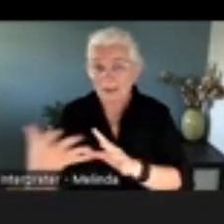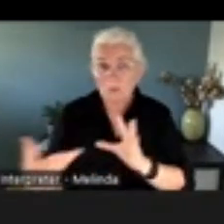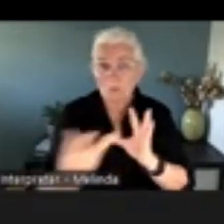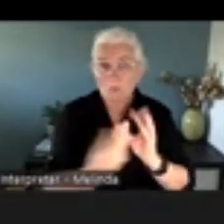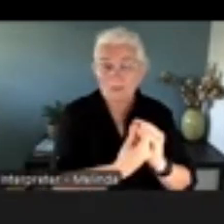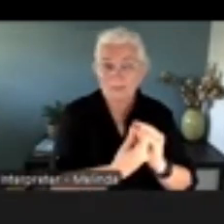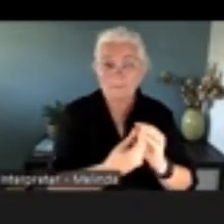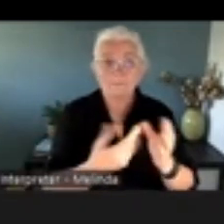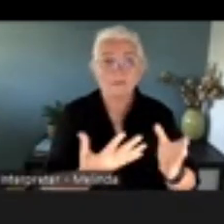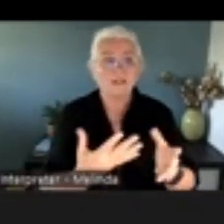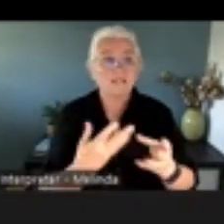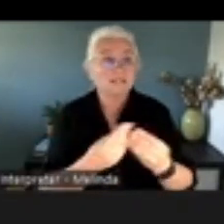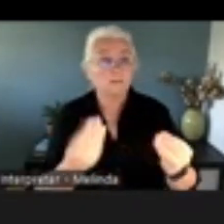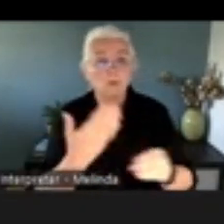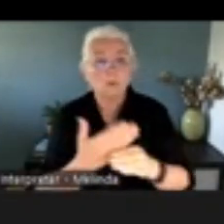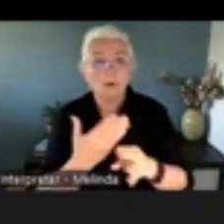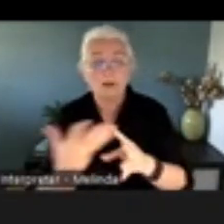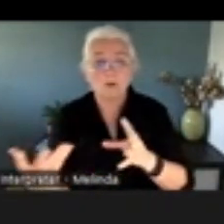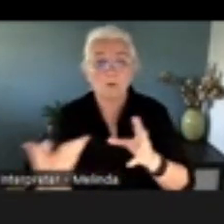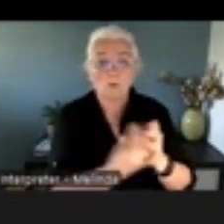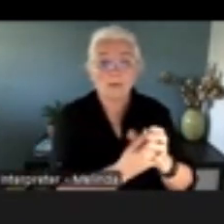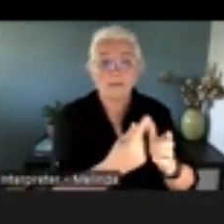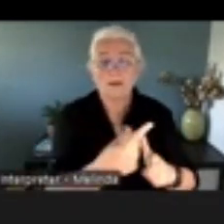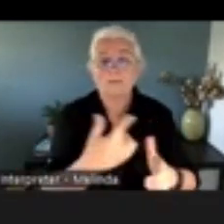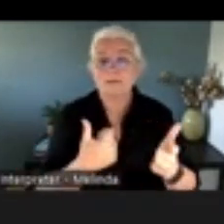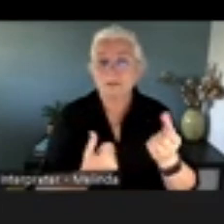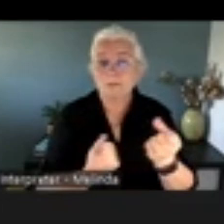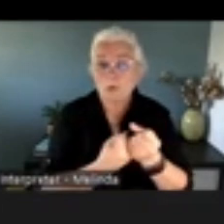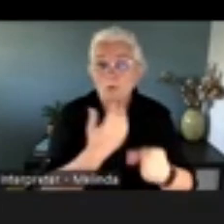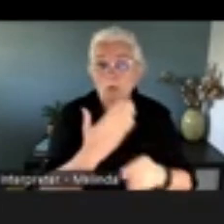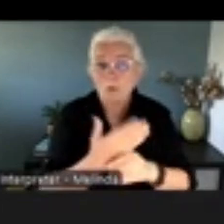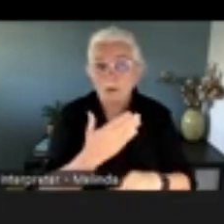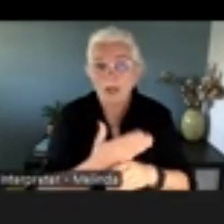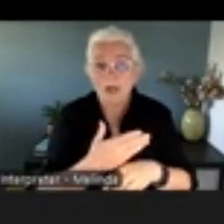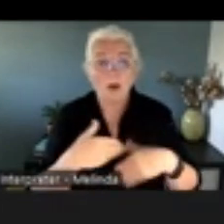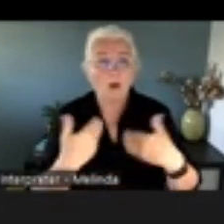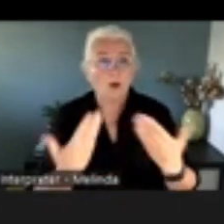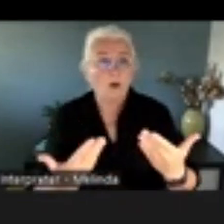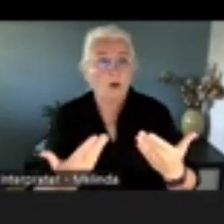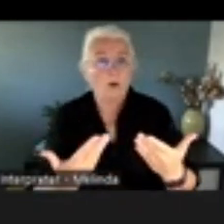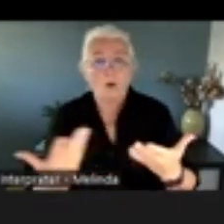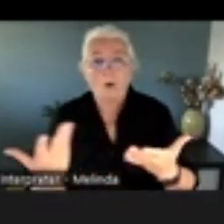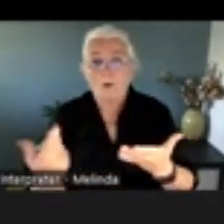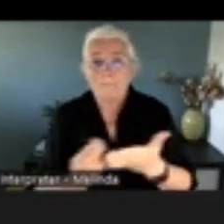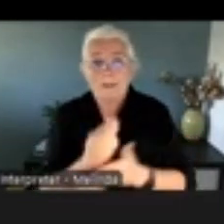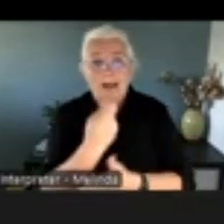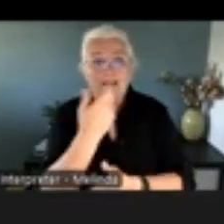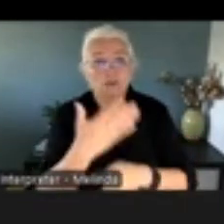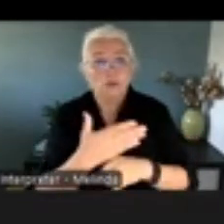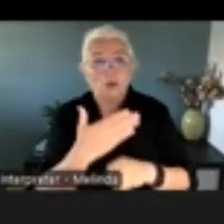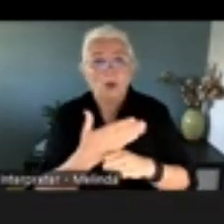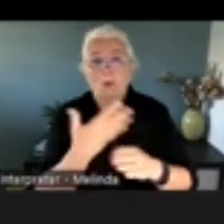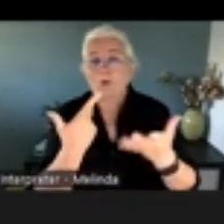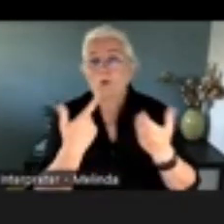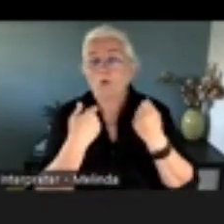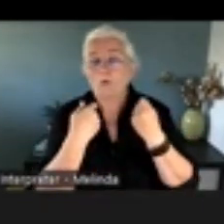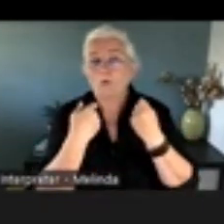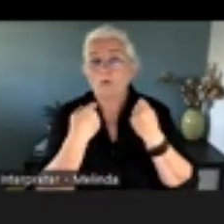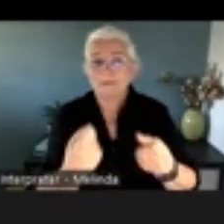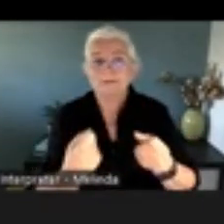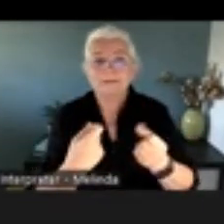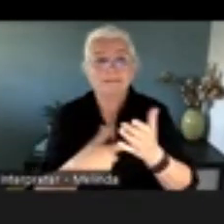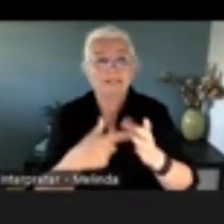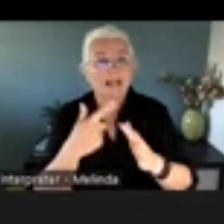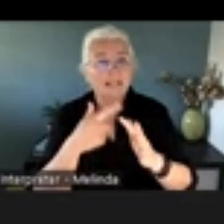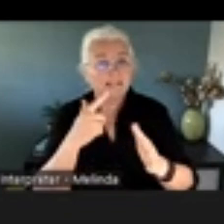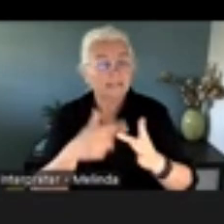somebody working with them in a support worker role. It could be somebody who's doing a paid job for them, like a taxi driver or a doctor. It could